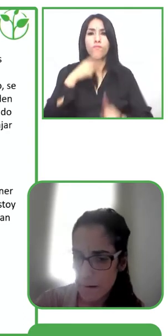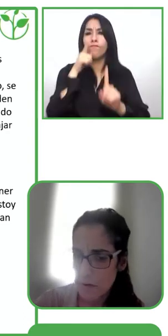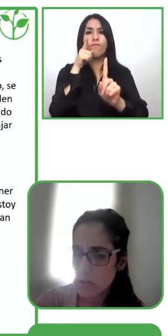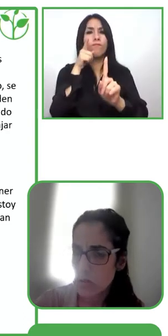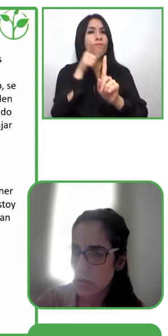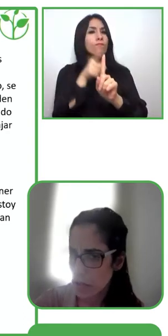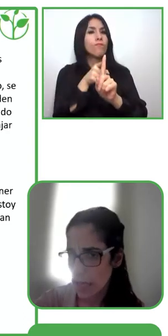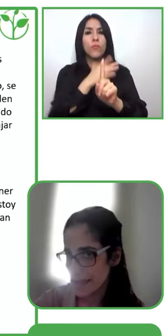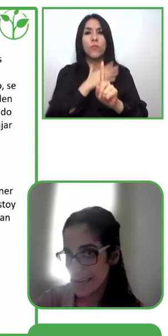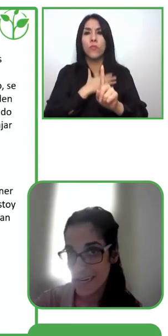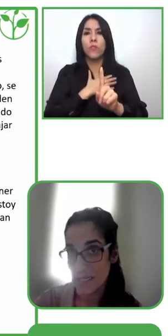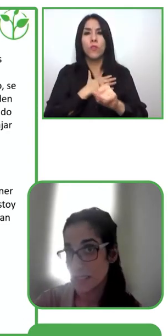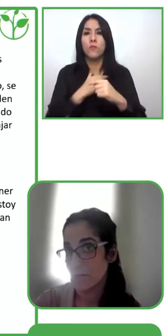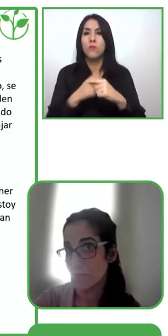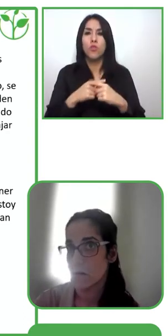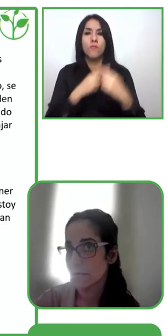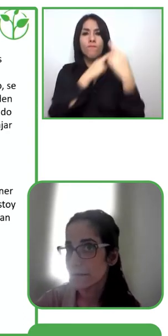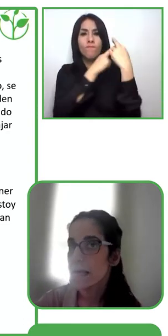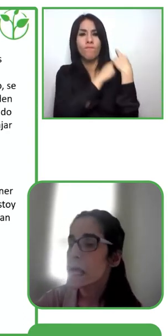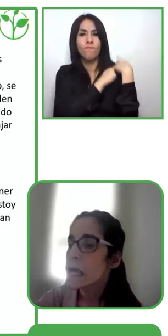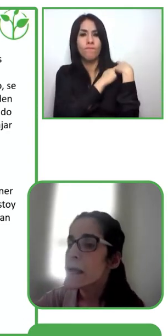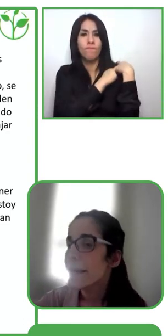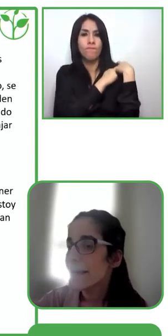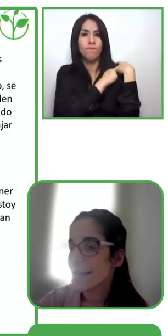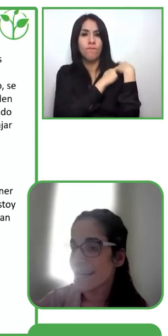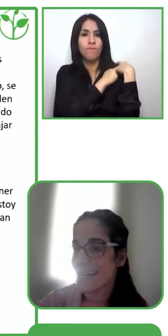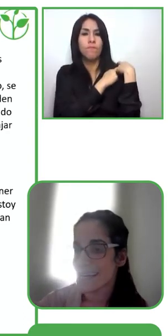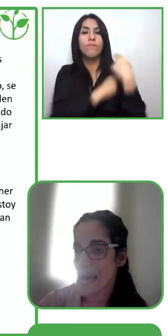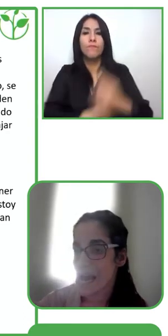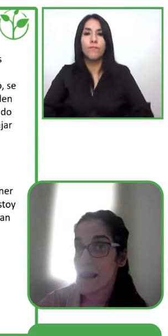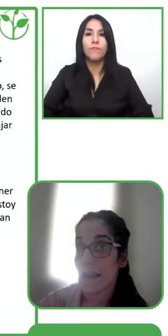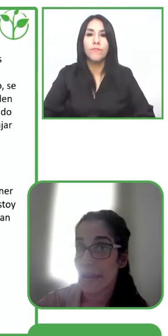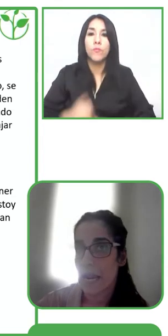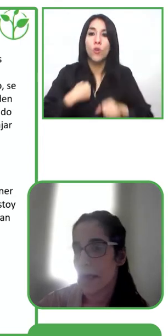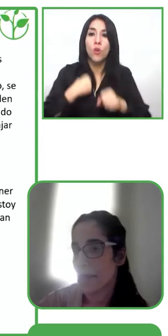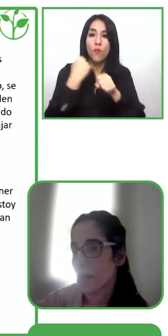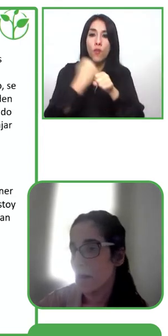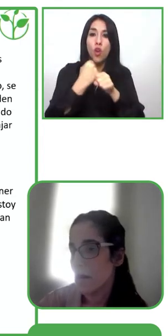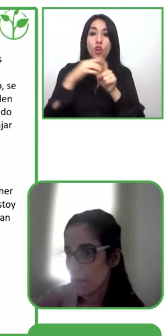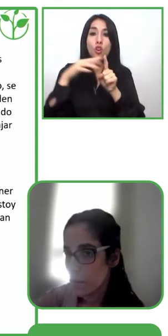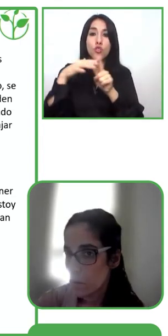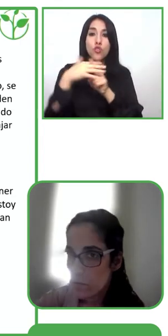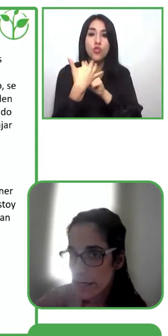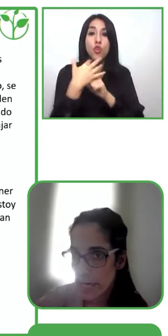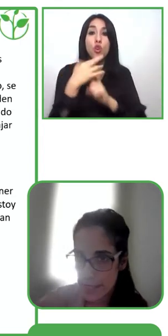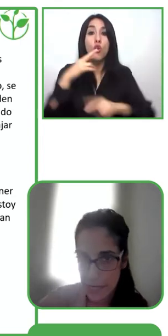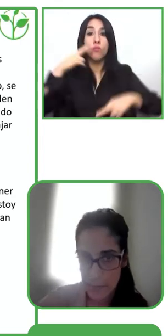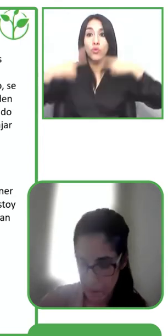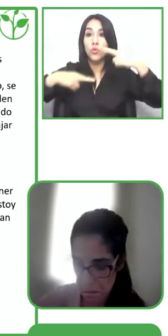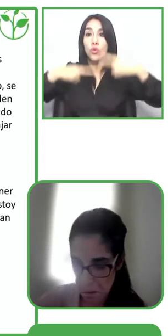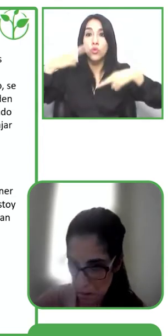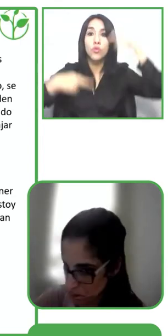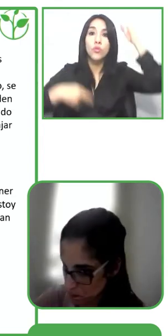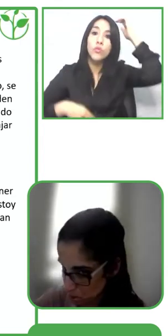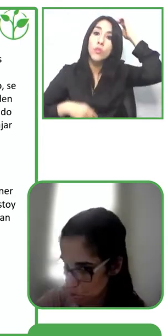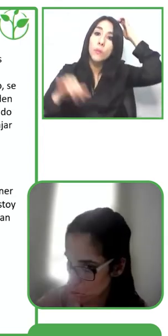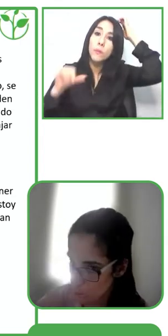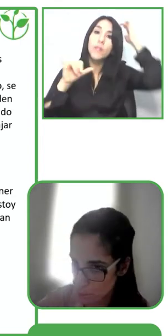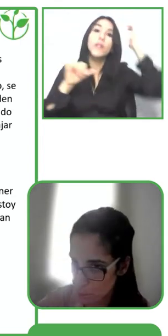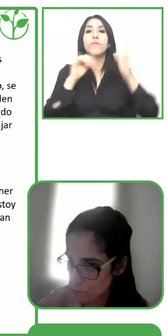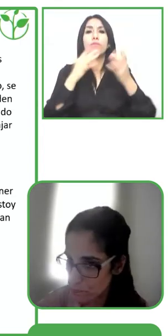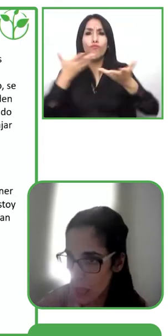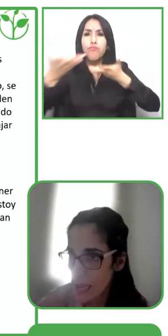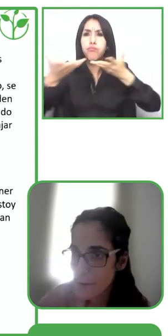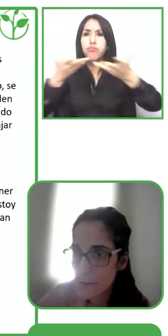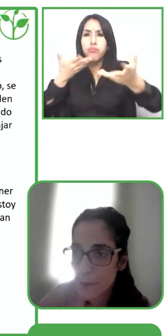work in the area of human resources and social work in the restaurant and public